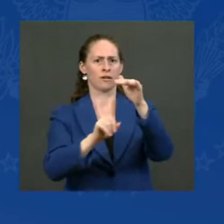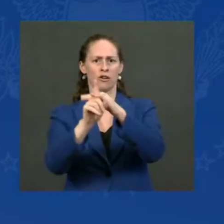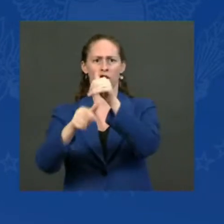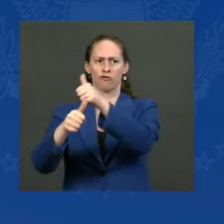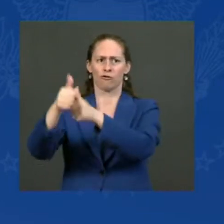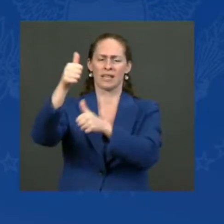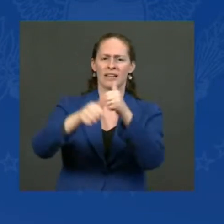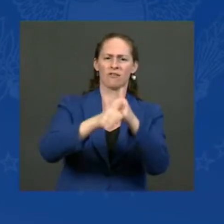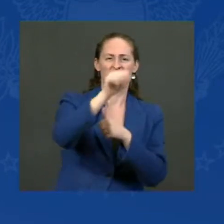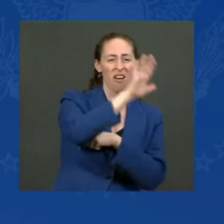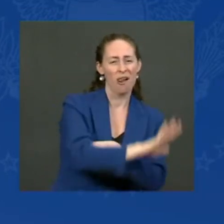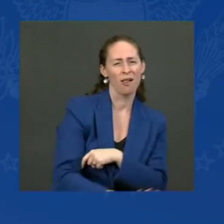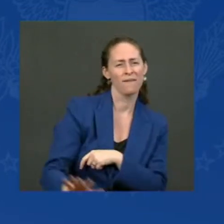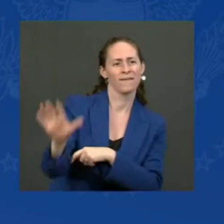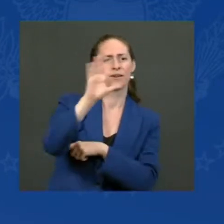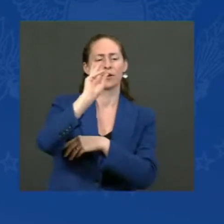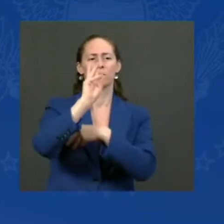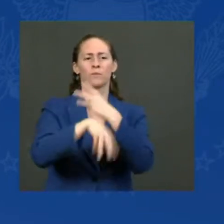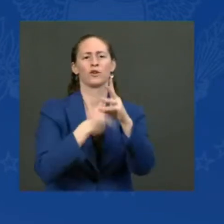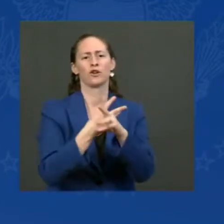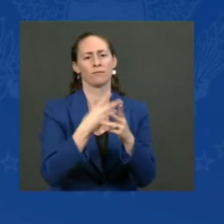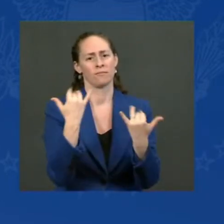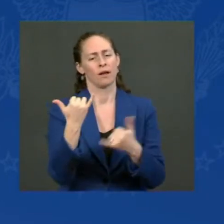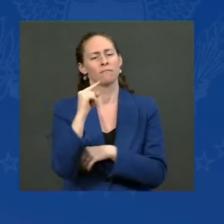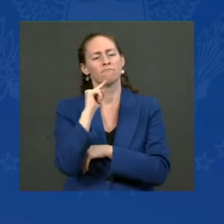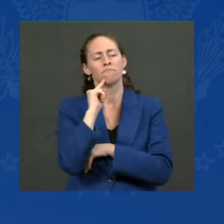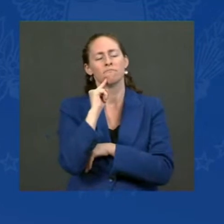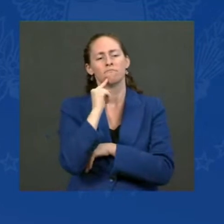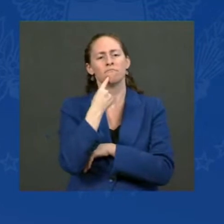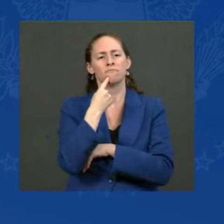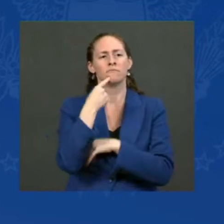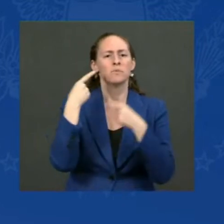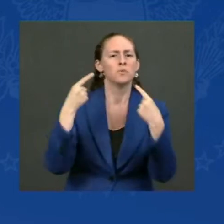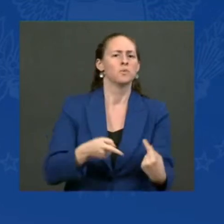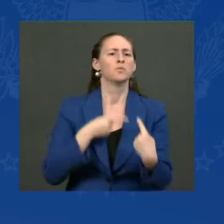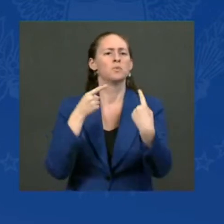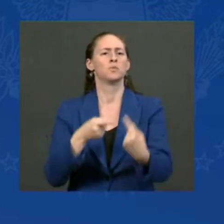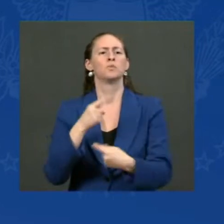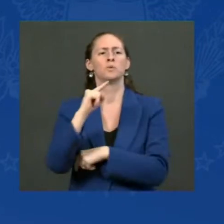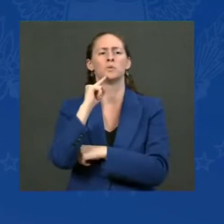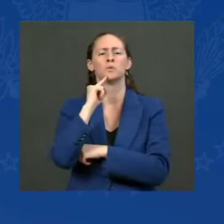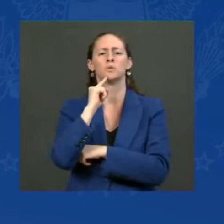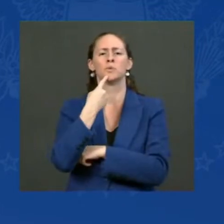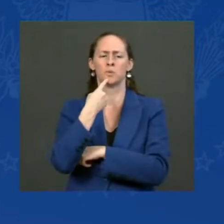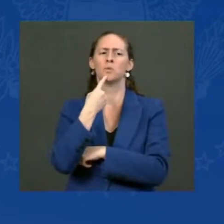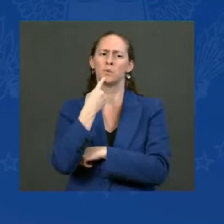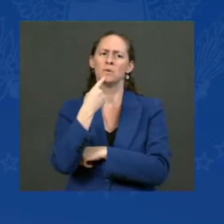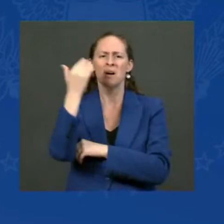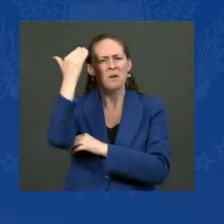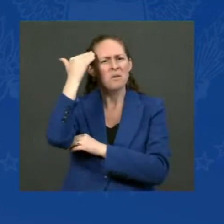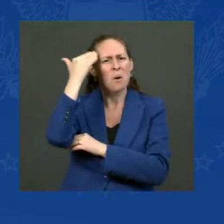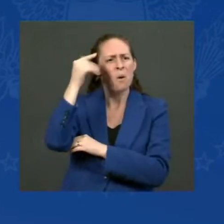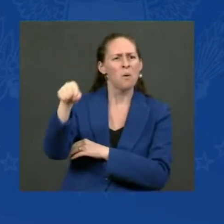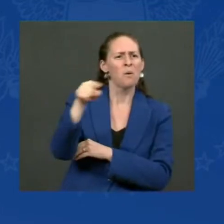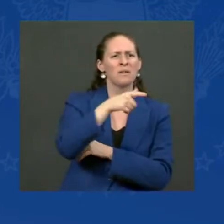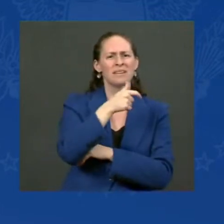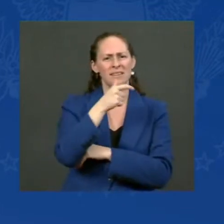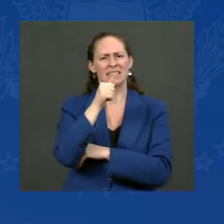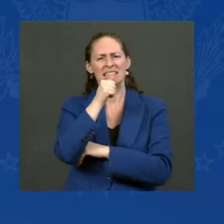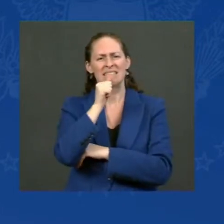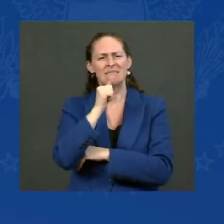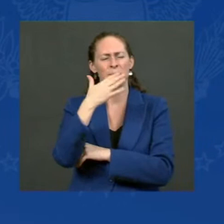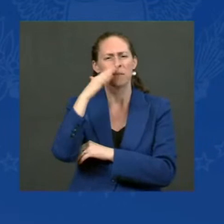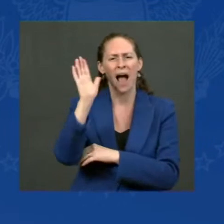weather? Or will we suffer the merciless march of ever-worsening droughts and floods, more